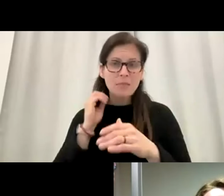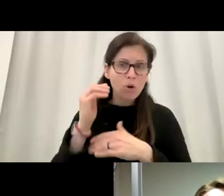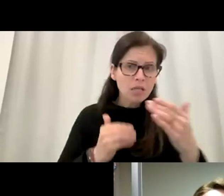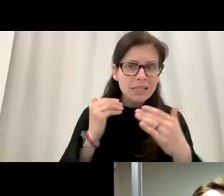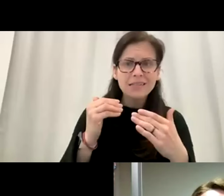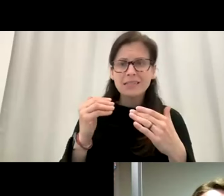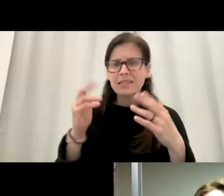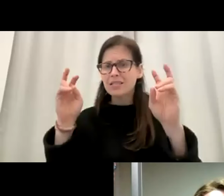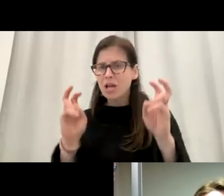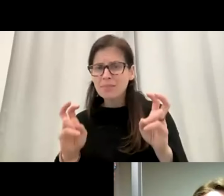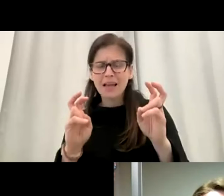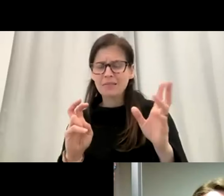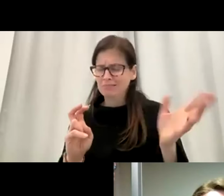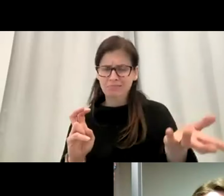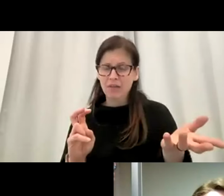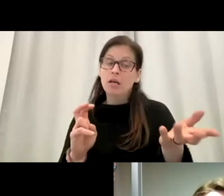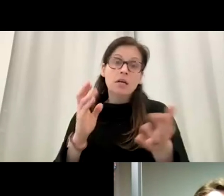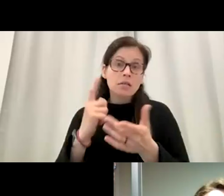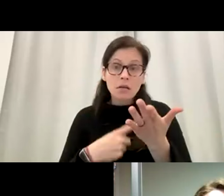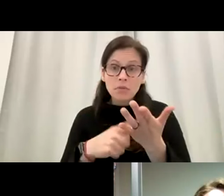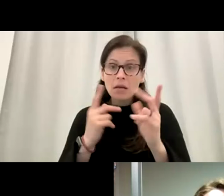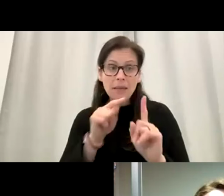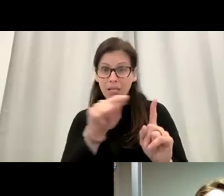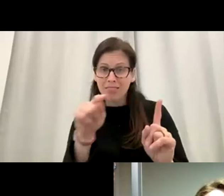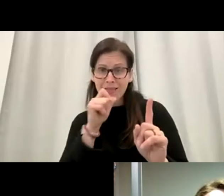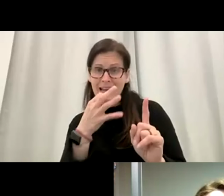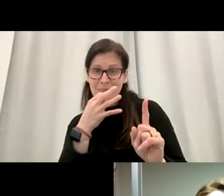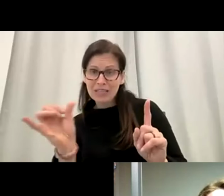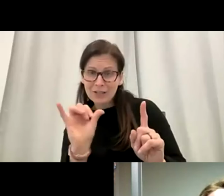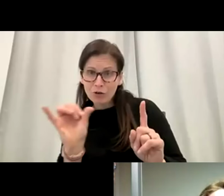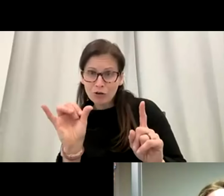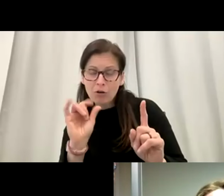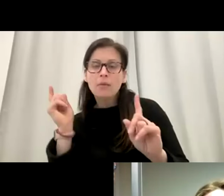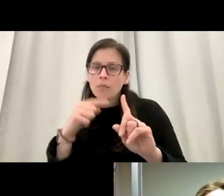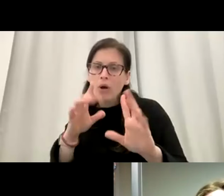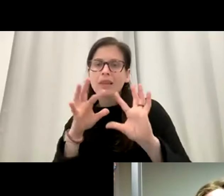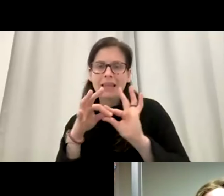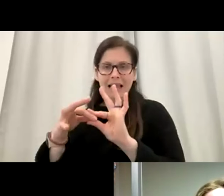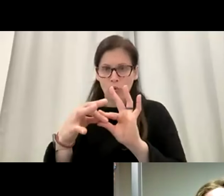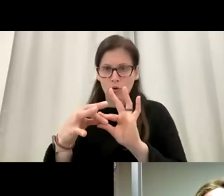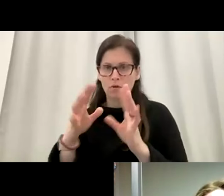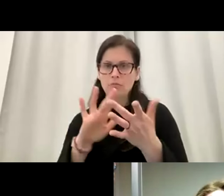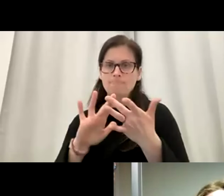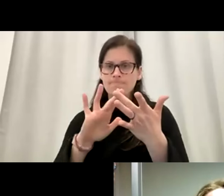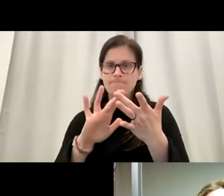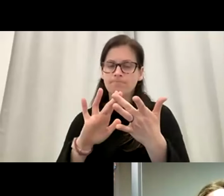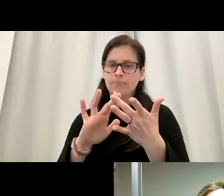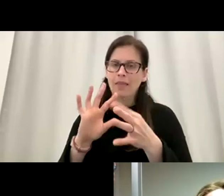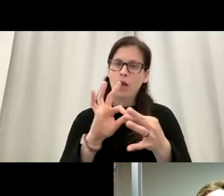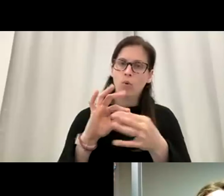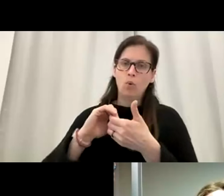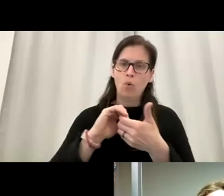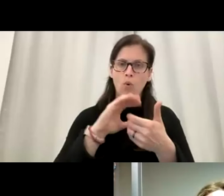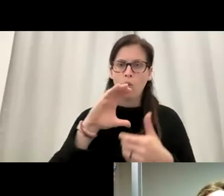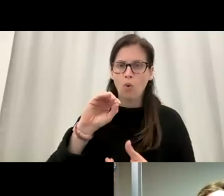matter. Neither are some of the people we're talking to, but it's always about building that network and that coalition. And I think also, I think